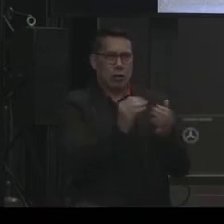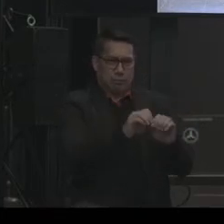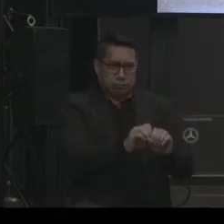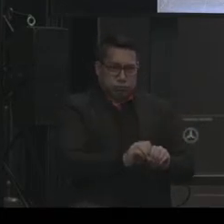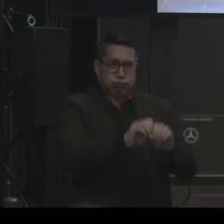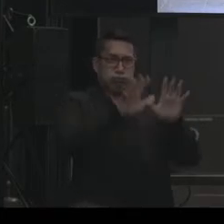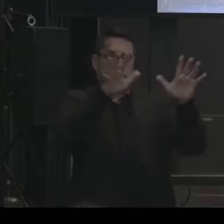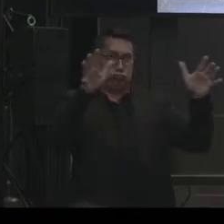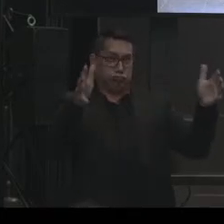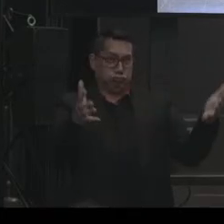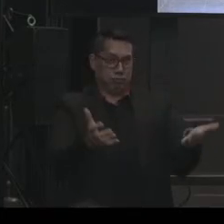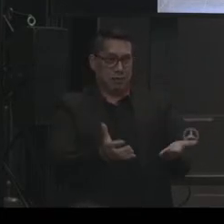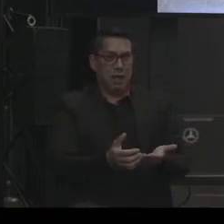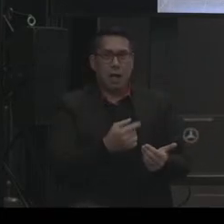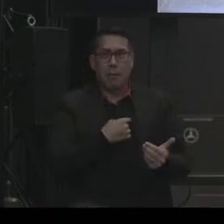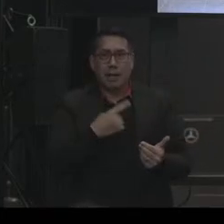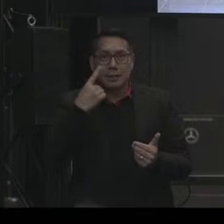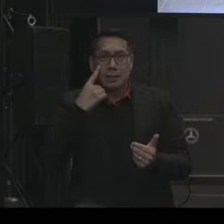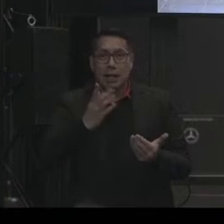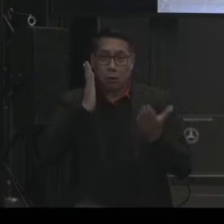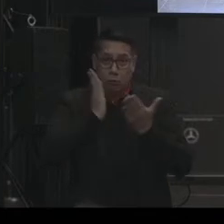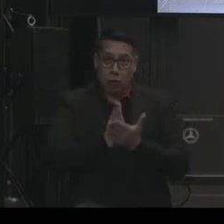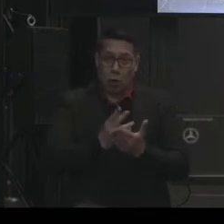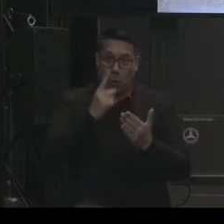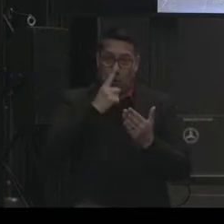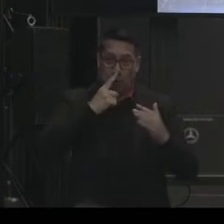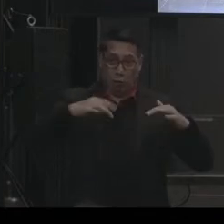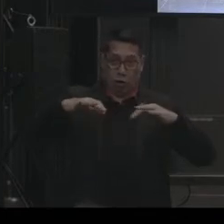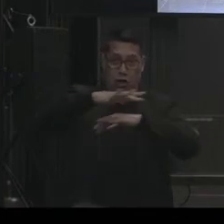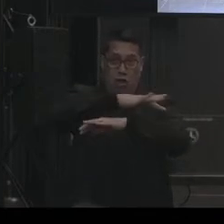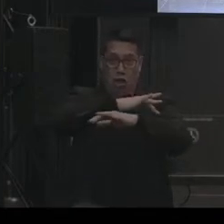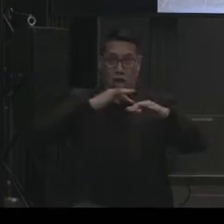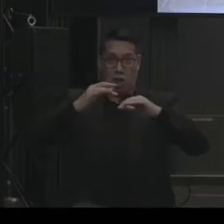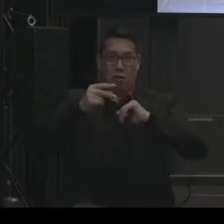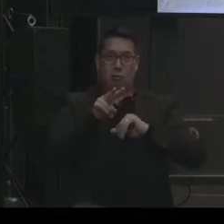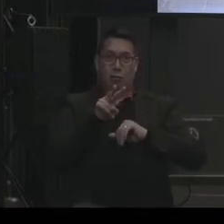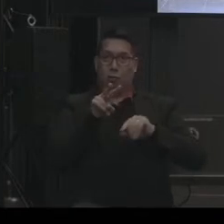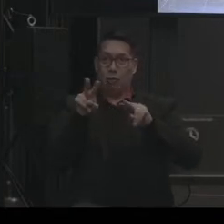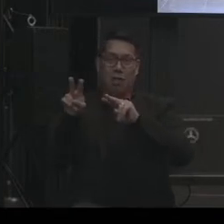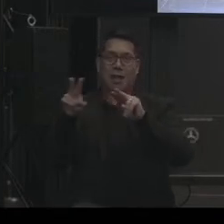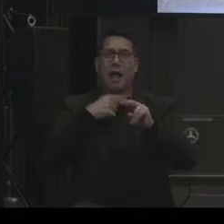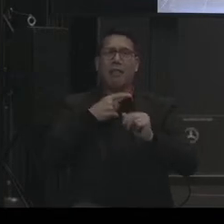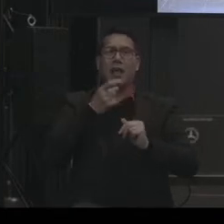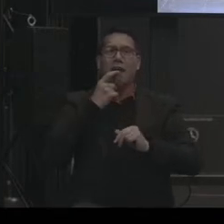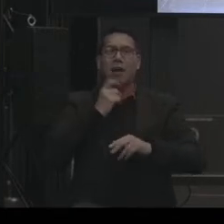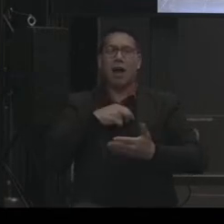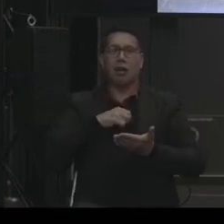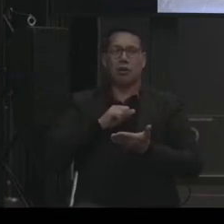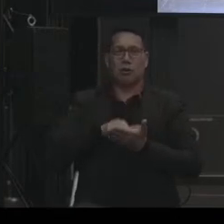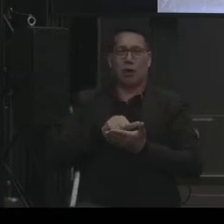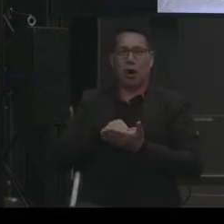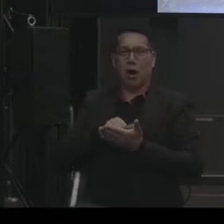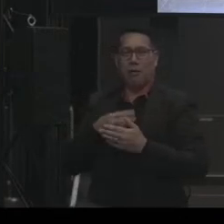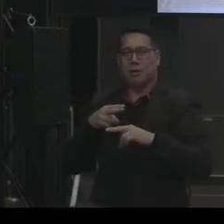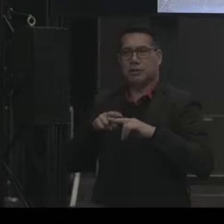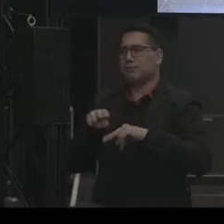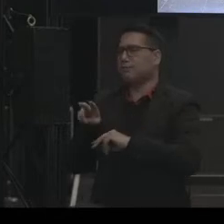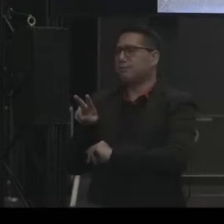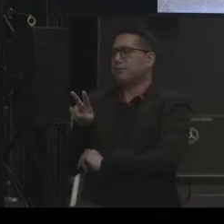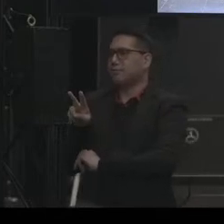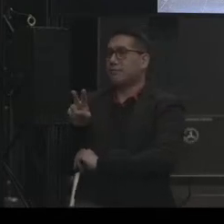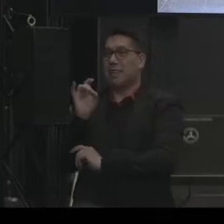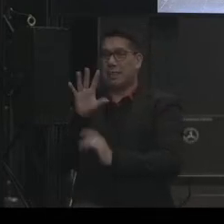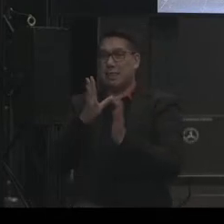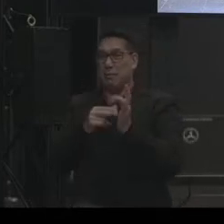I've never seen people actually react to it. And just standing in the cafe, even just 10 minutes ago, seeing the kids kind of